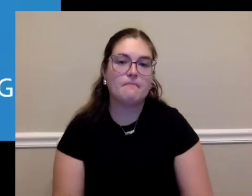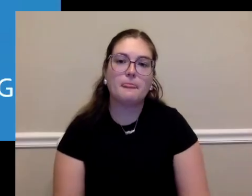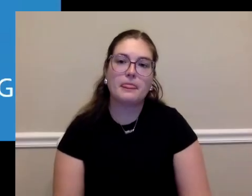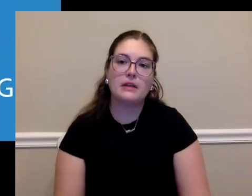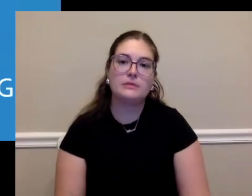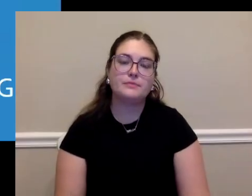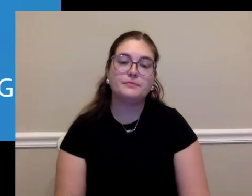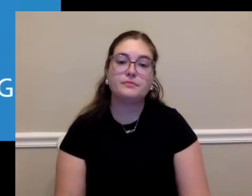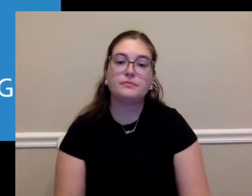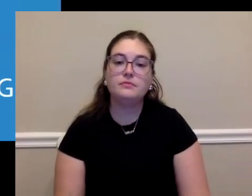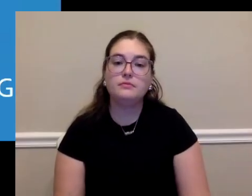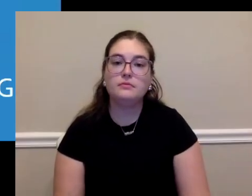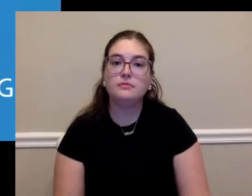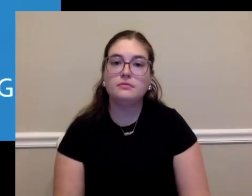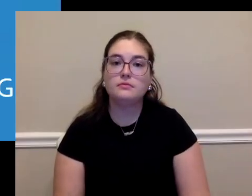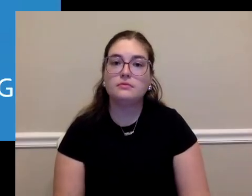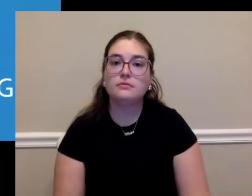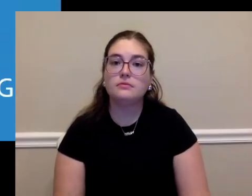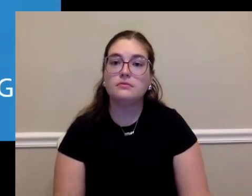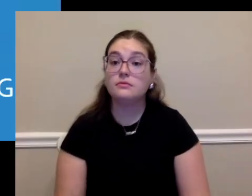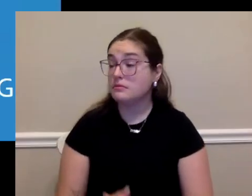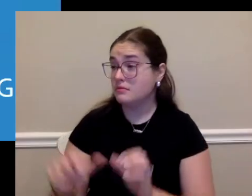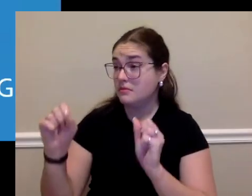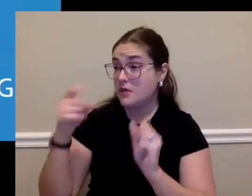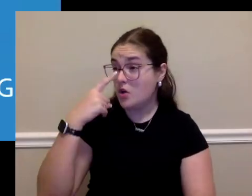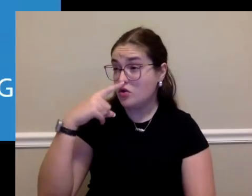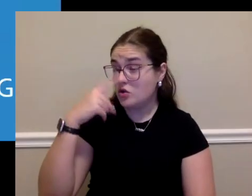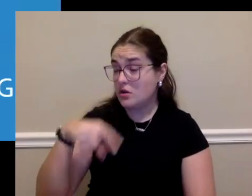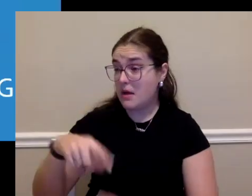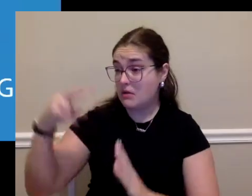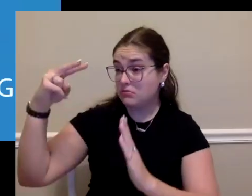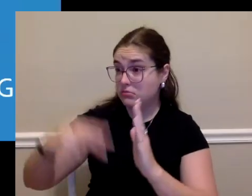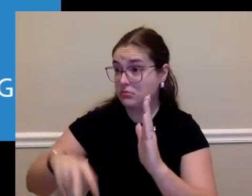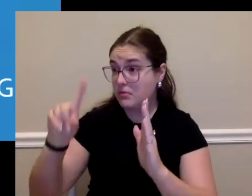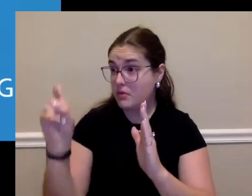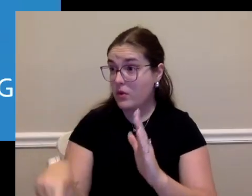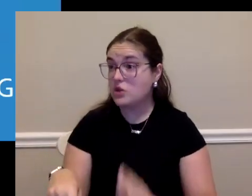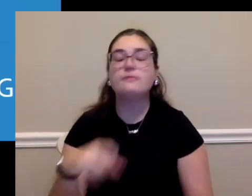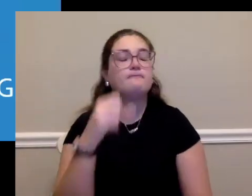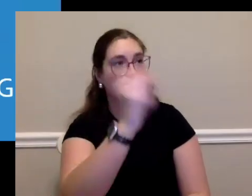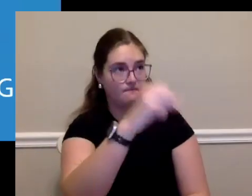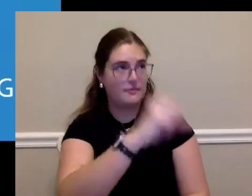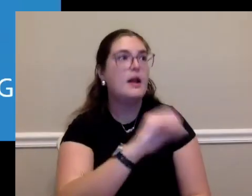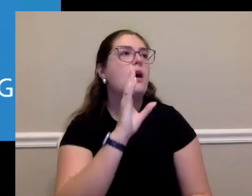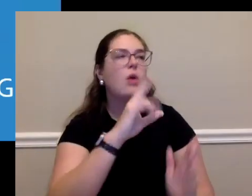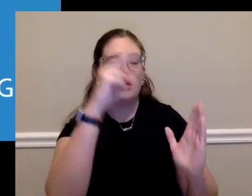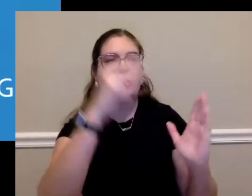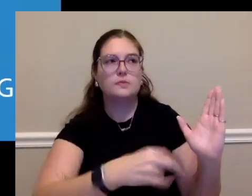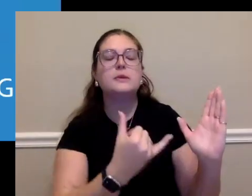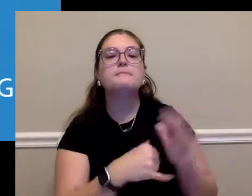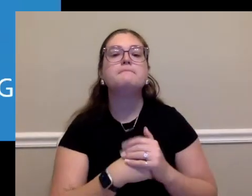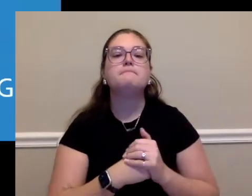So is somebody going to monitor the questions Yes, or? I'm Okay. looking at the questions. So let's see.